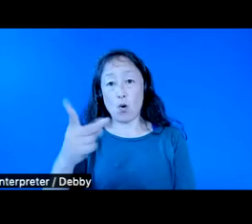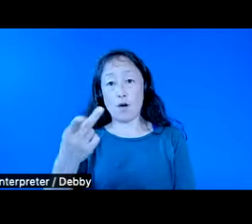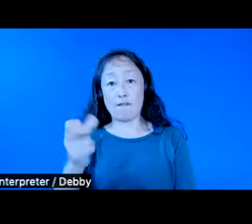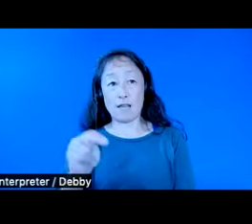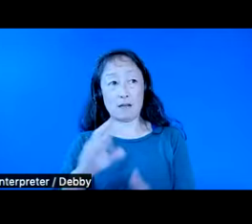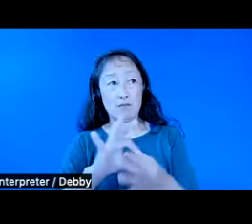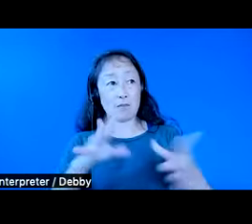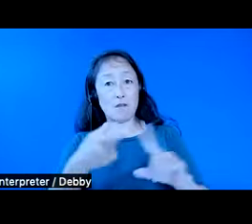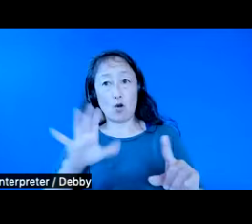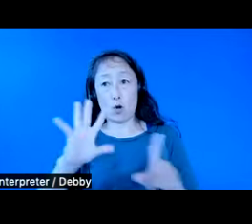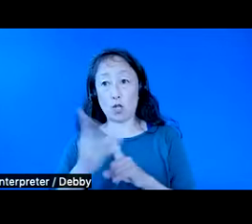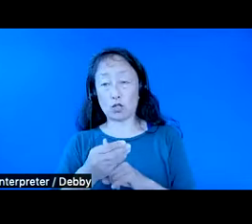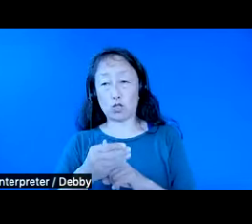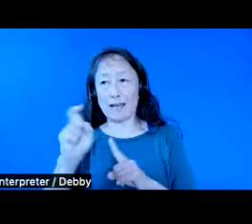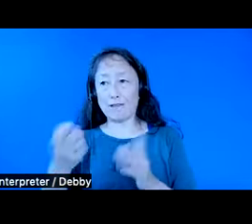At the end of the day,